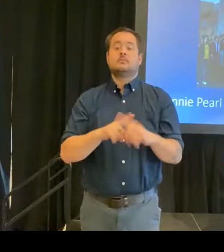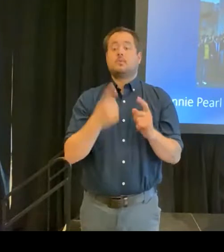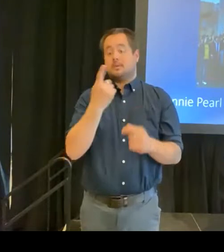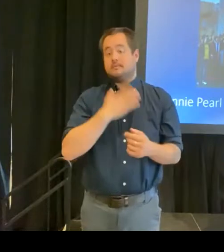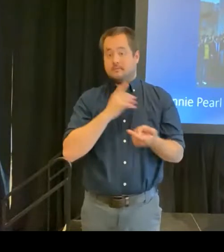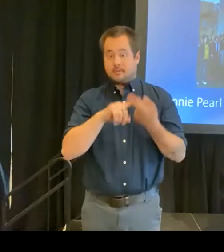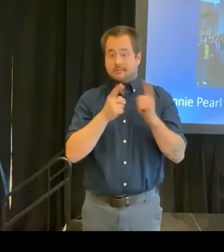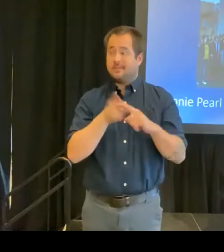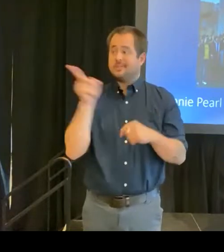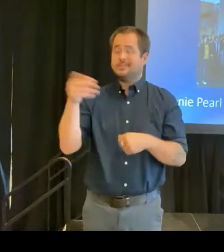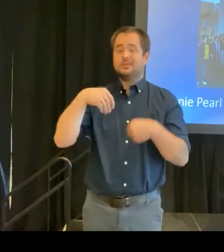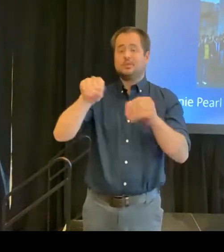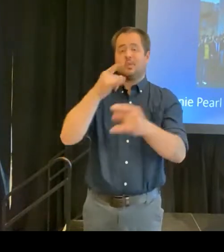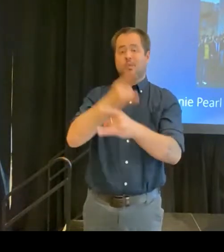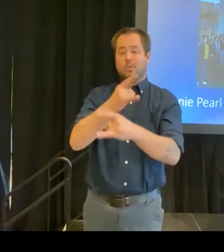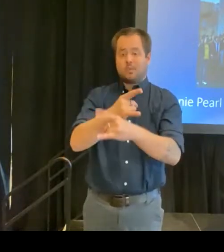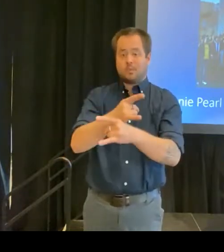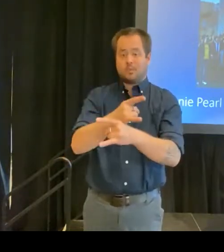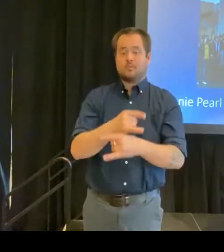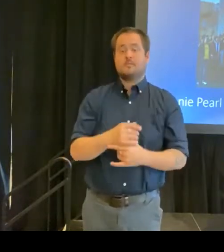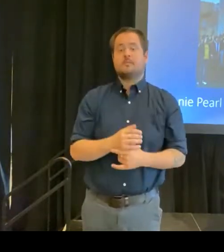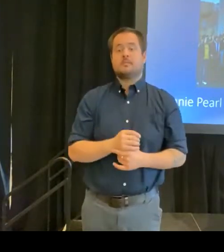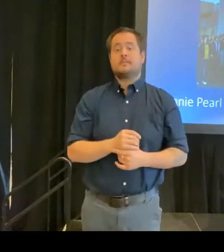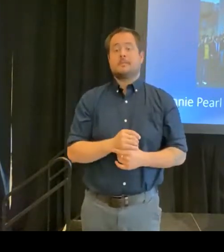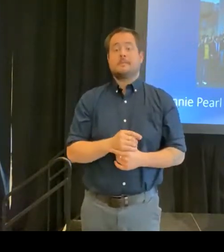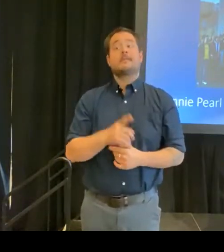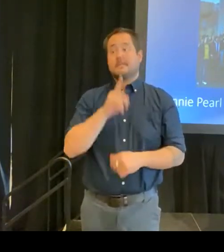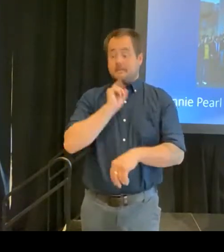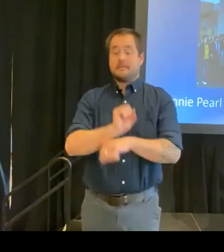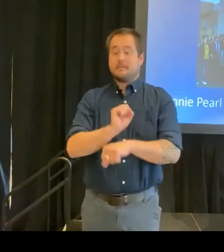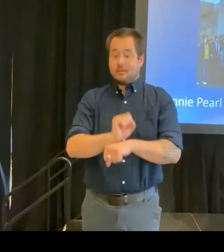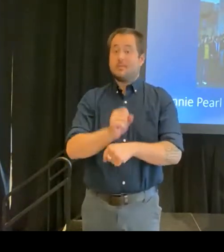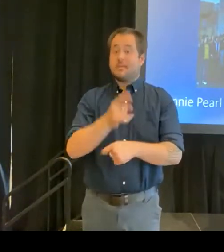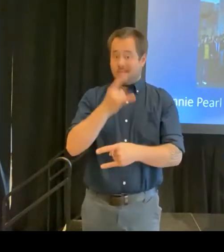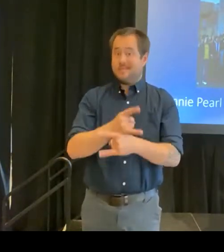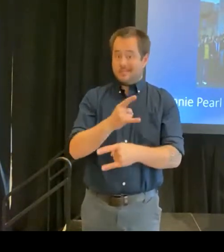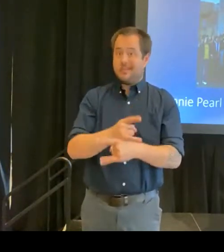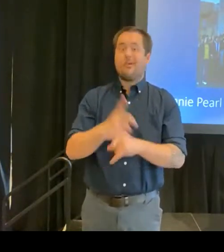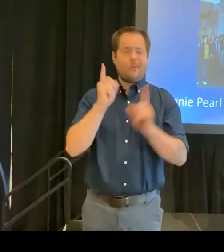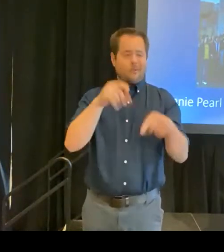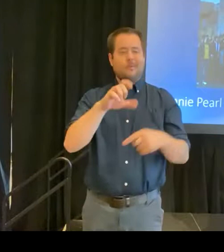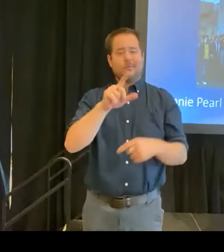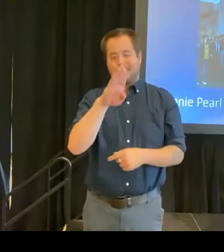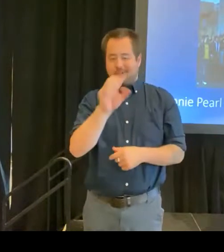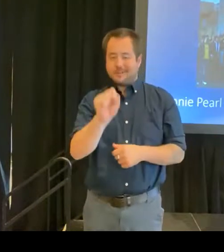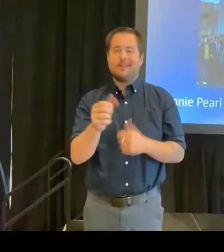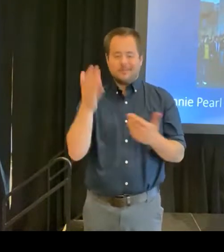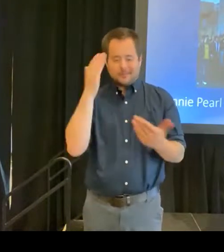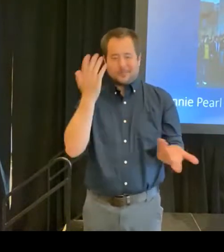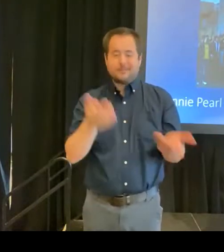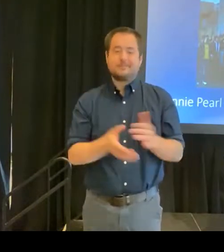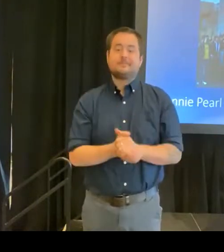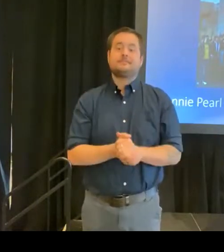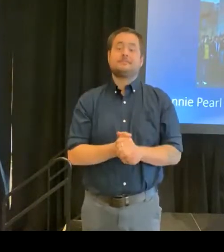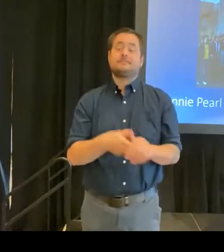He was a liquor salesman. I mean, a real liquor, go to the clubs and stuff. And that